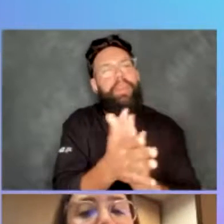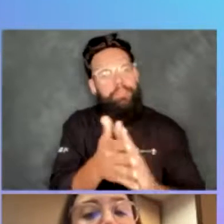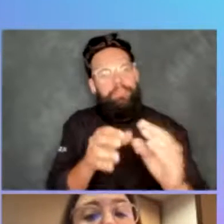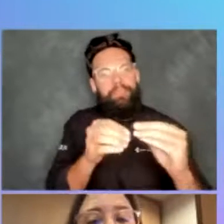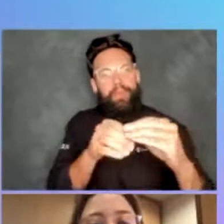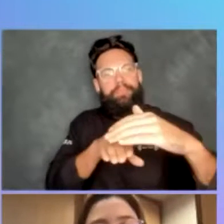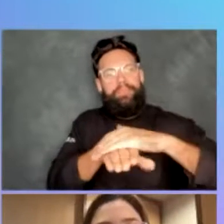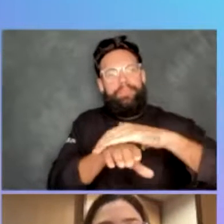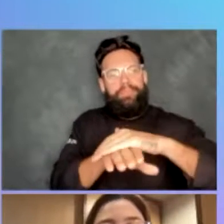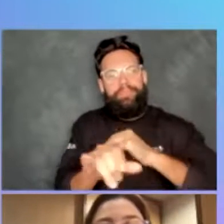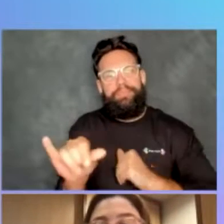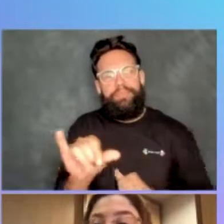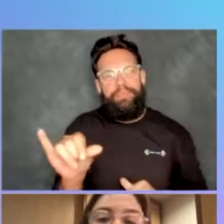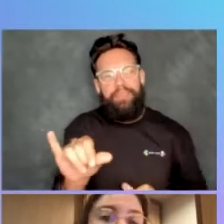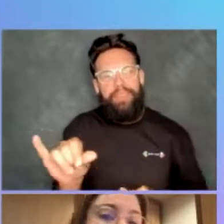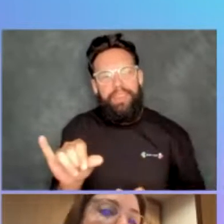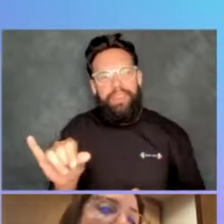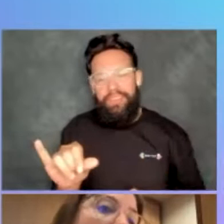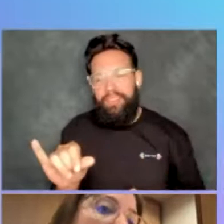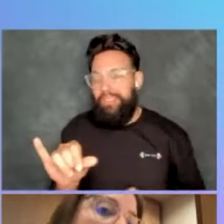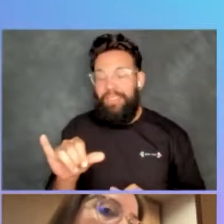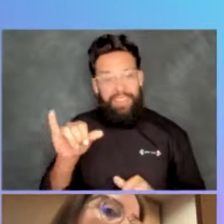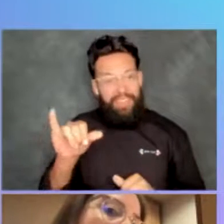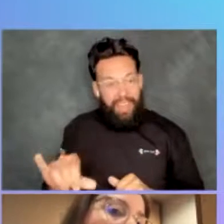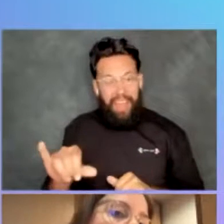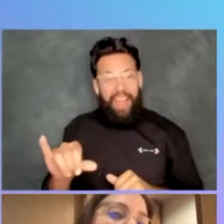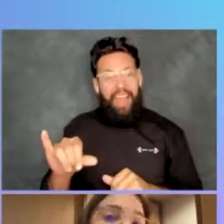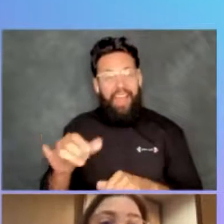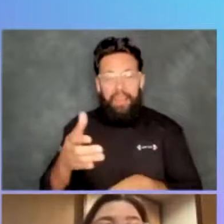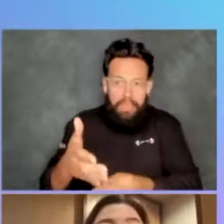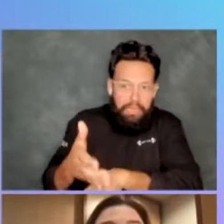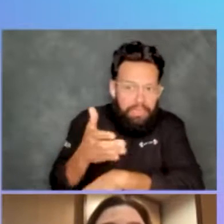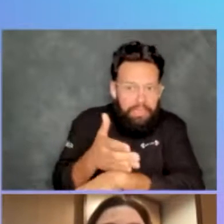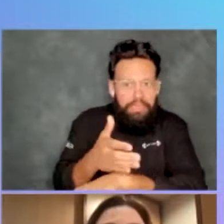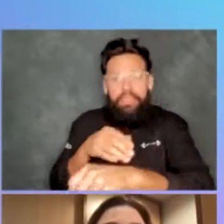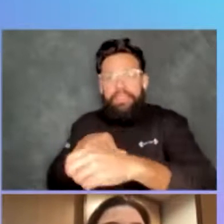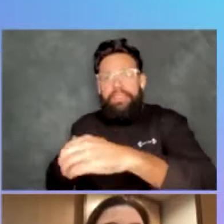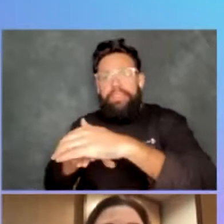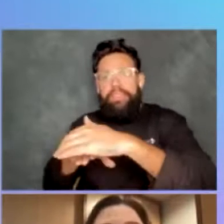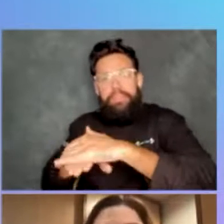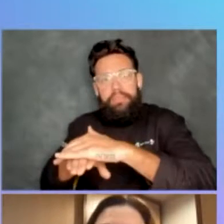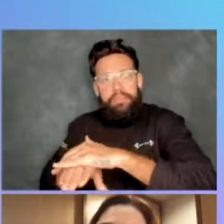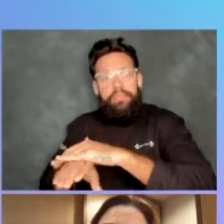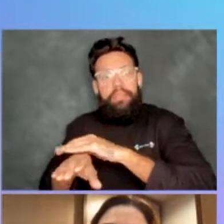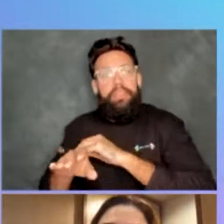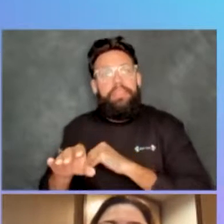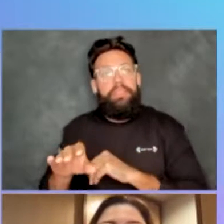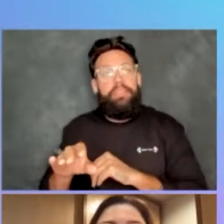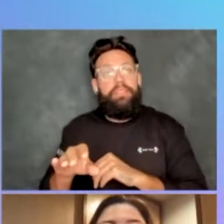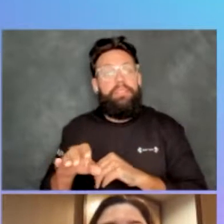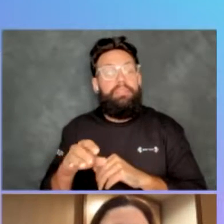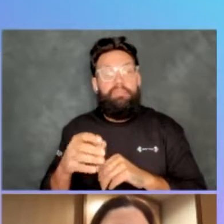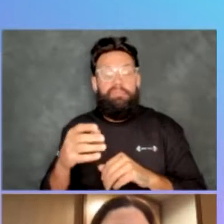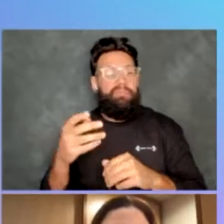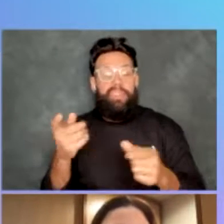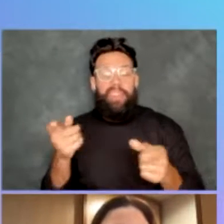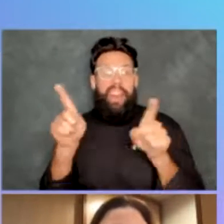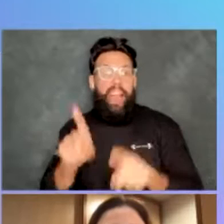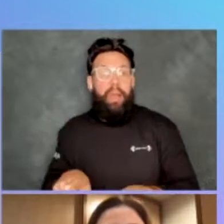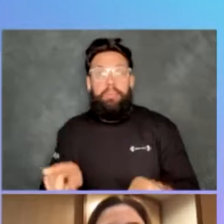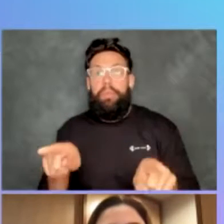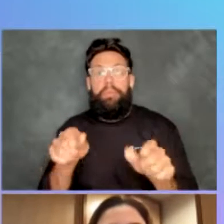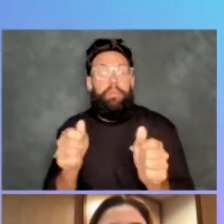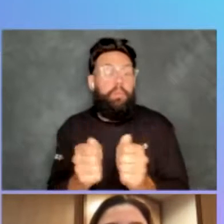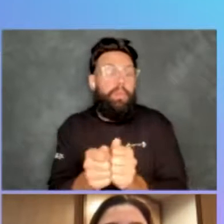happen whilst your product owner or your tester or the ones that are pushing back are absolutely none the wiser. Hence, you can be a